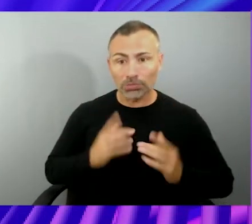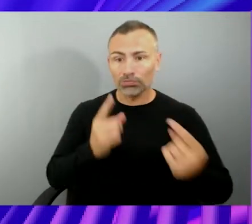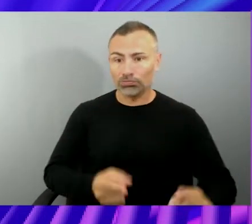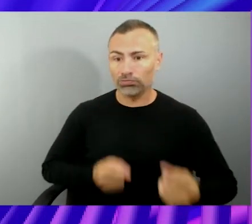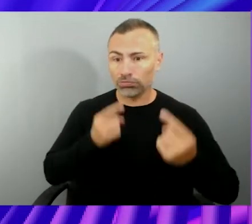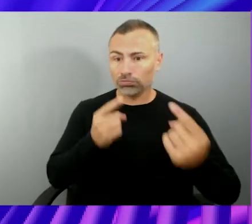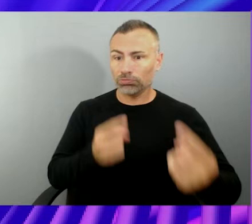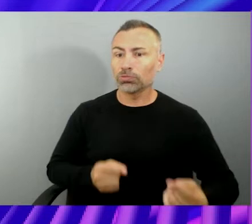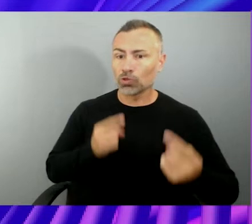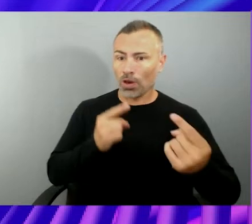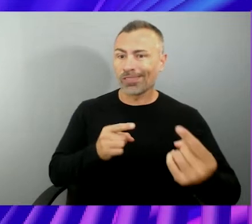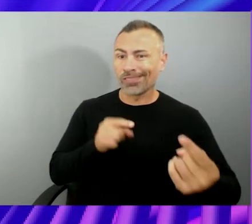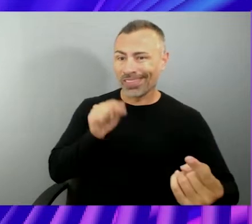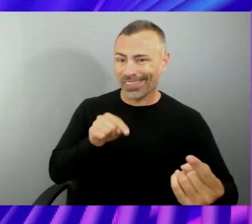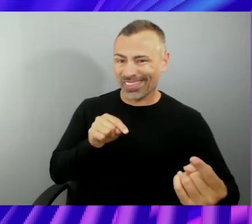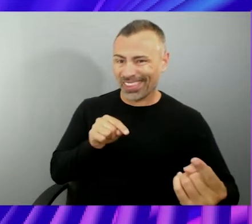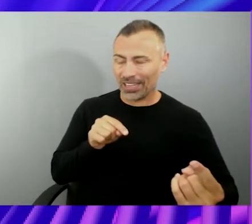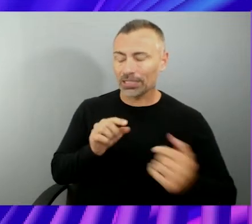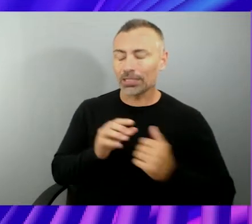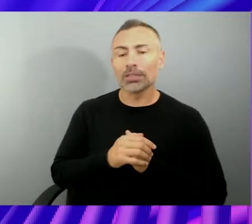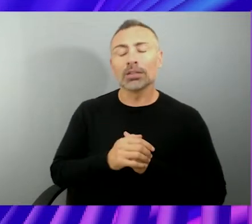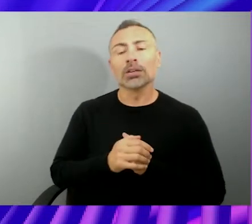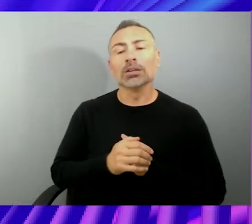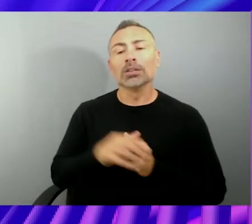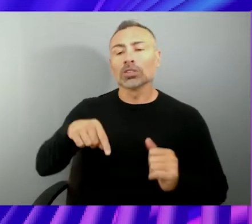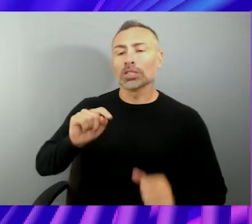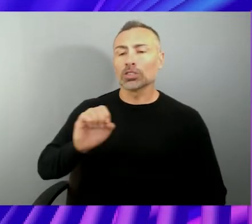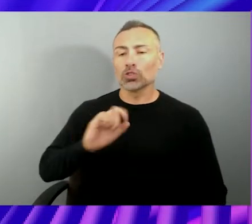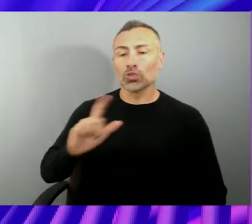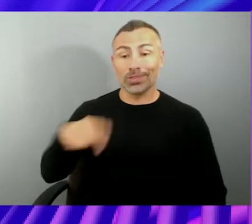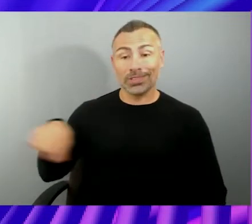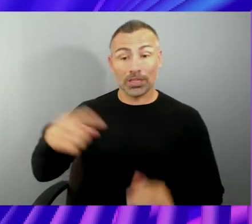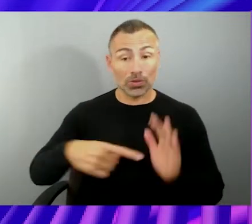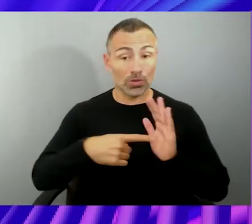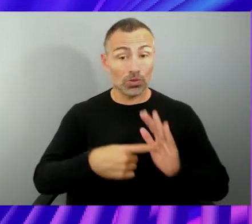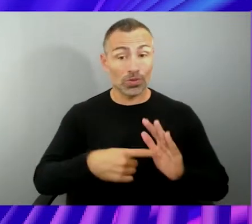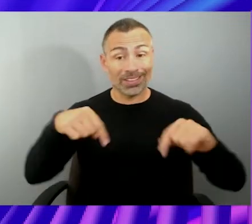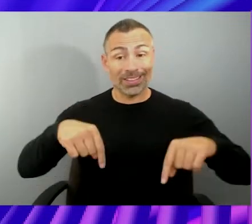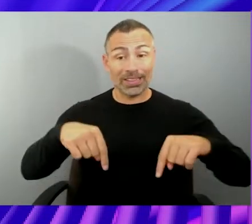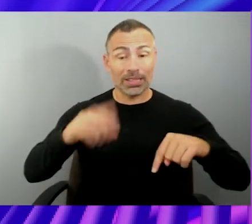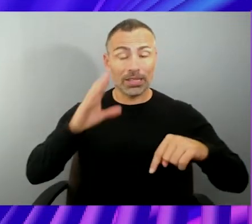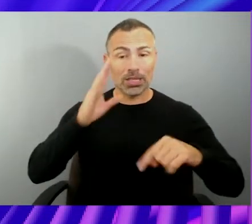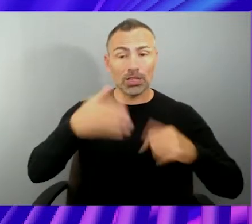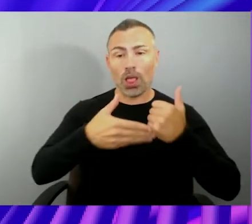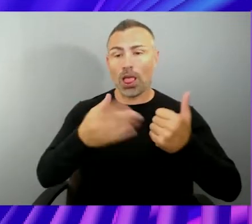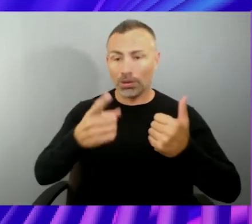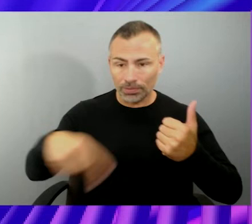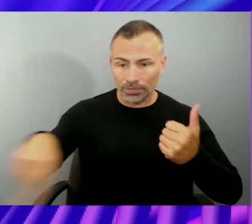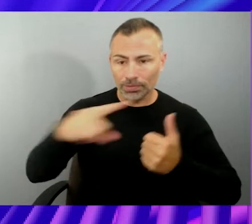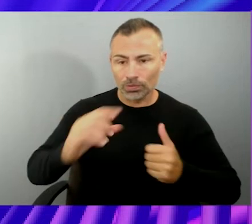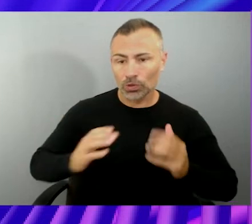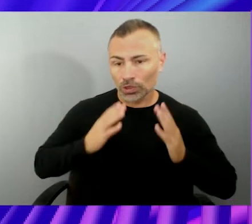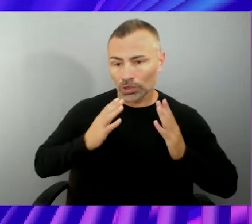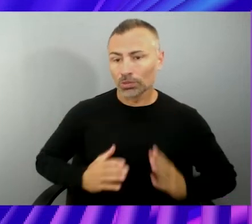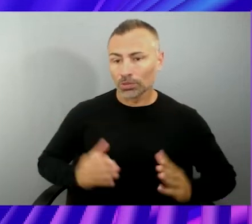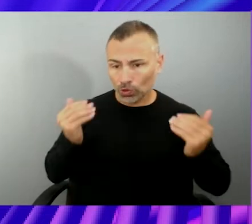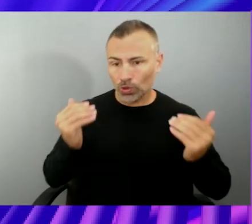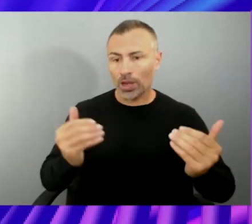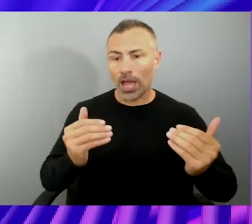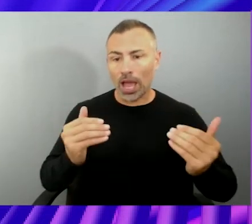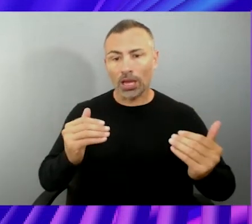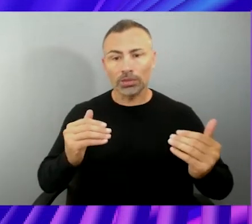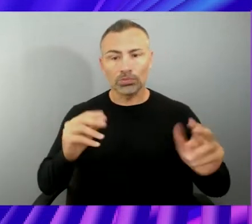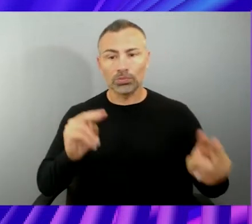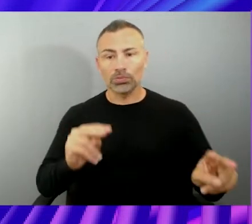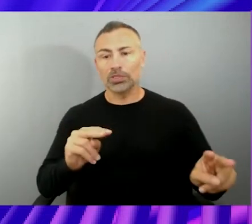So this tool, what you're showing, this is going to give them the ability to do that, right? Absolutely. So you